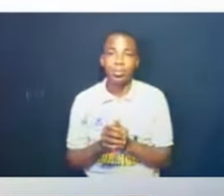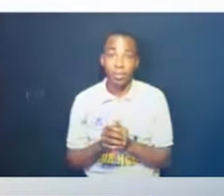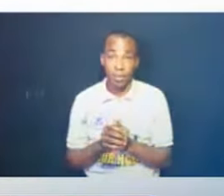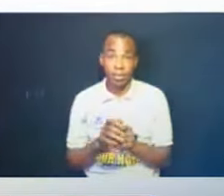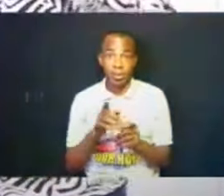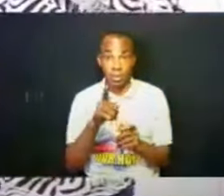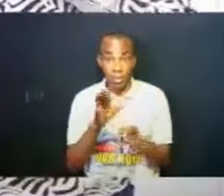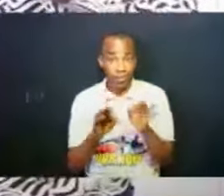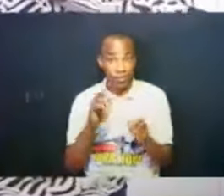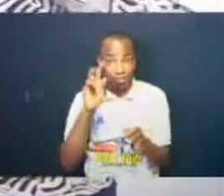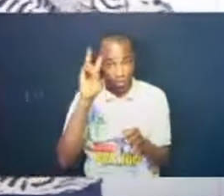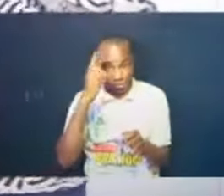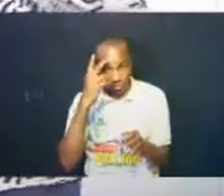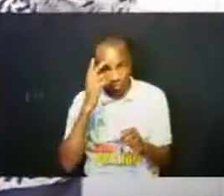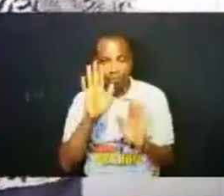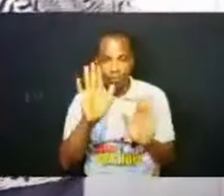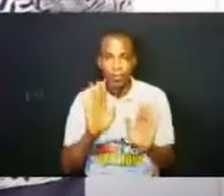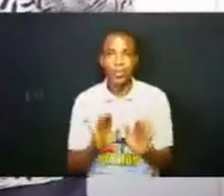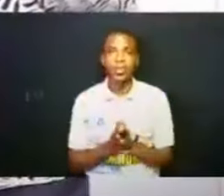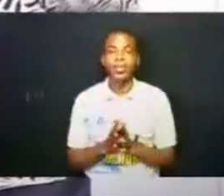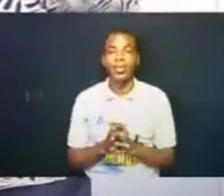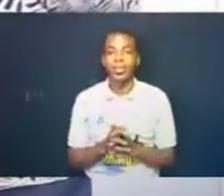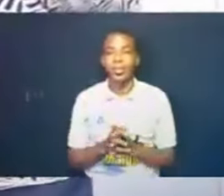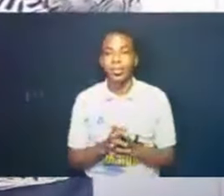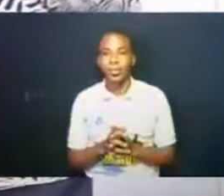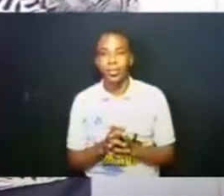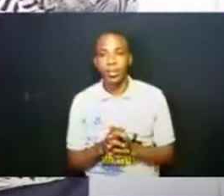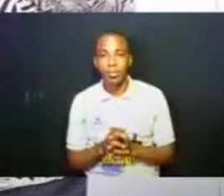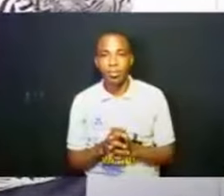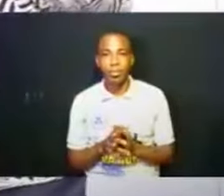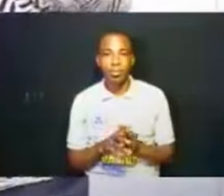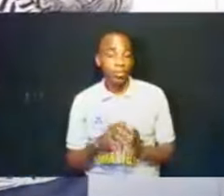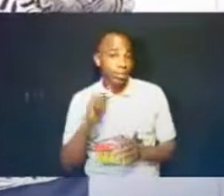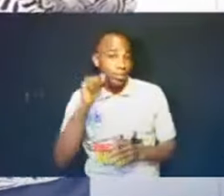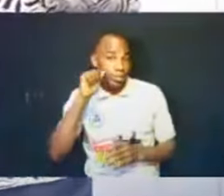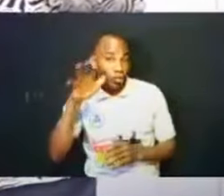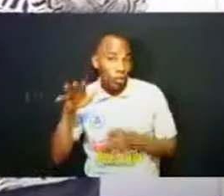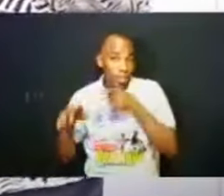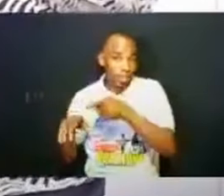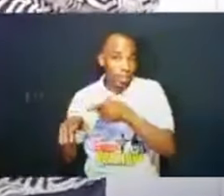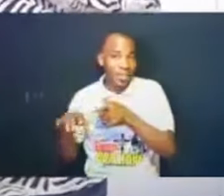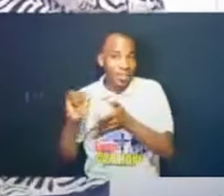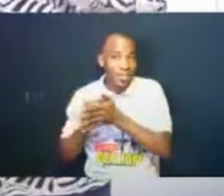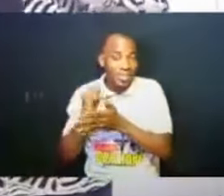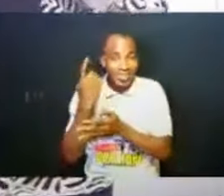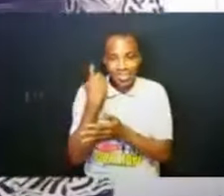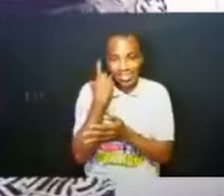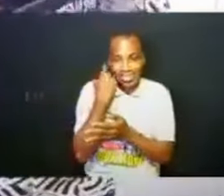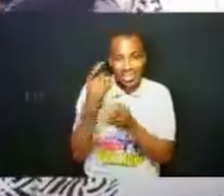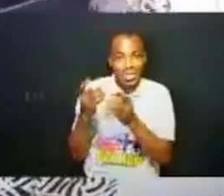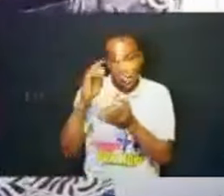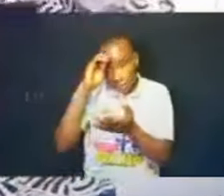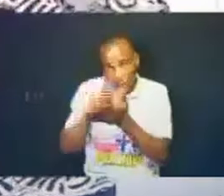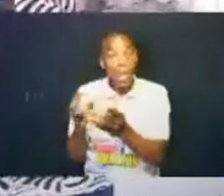so what pa? Go and befriend this woman who recently divorced her husband. Omodia na woni maami